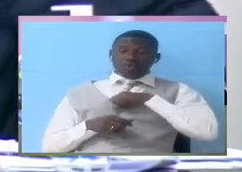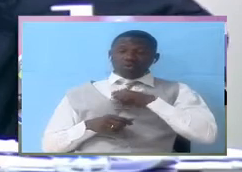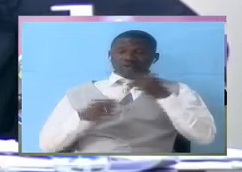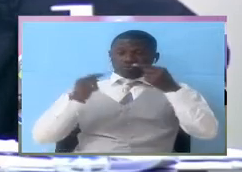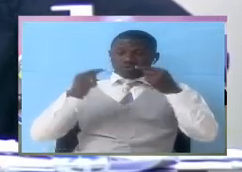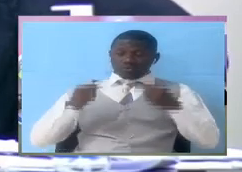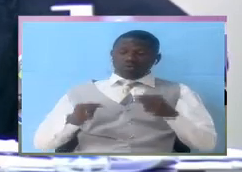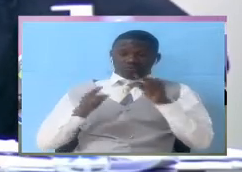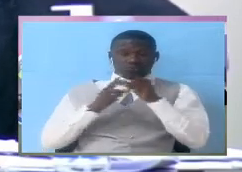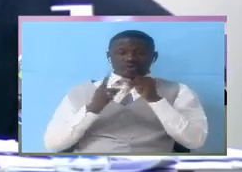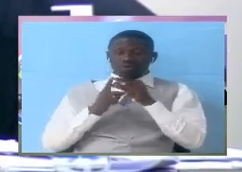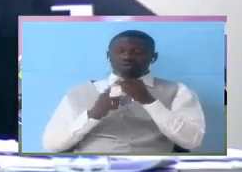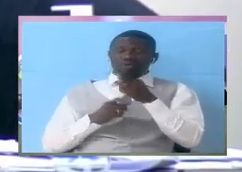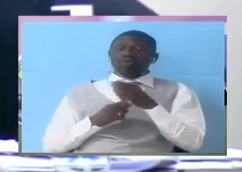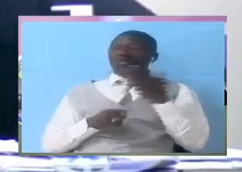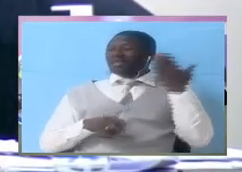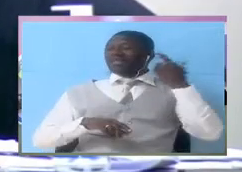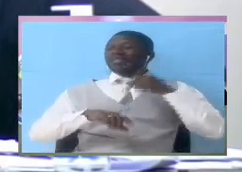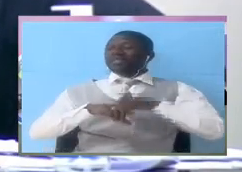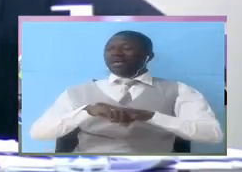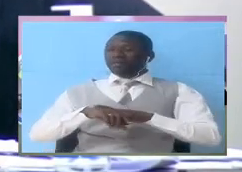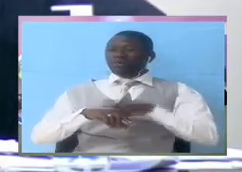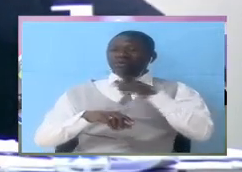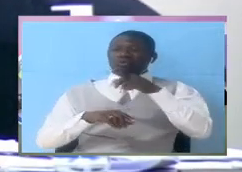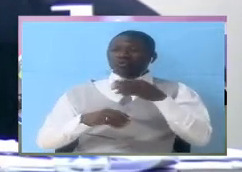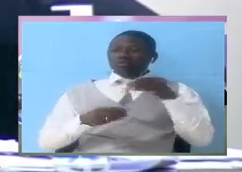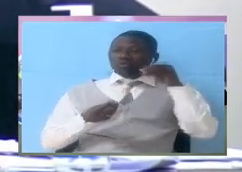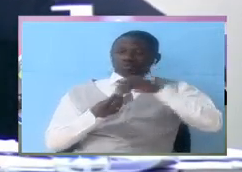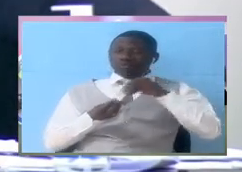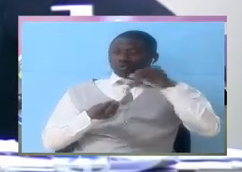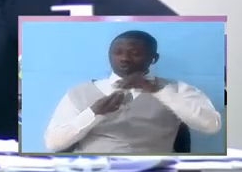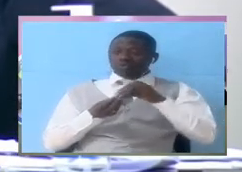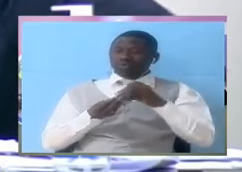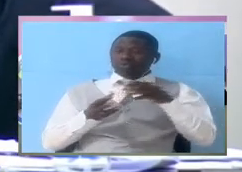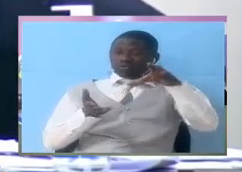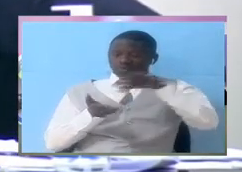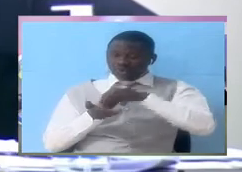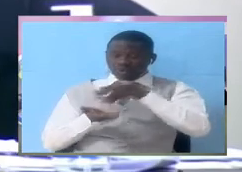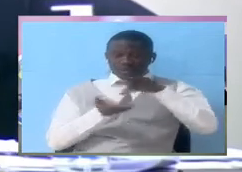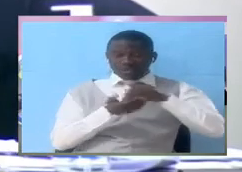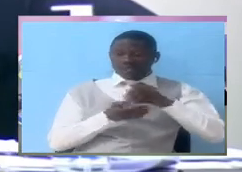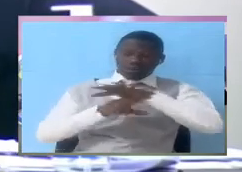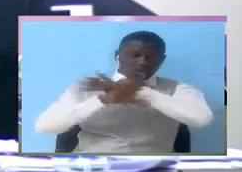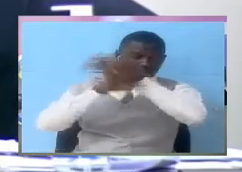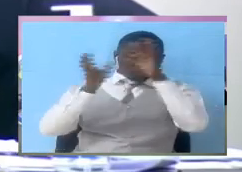yours, that by the time you put together these reports and submitted it,